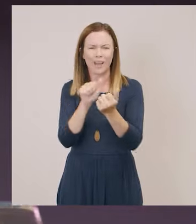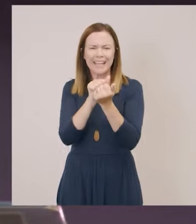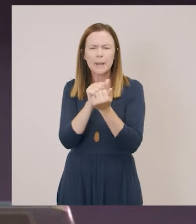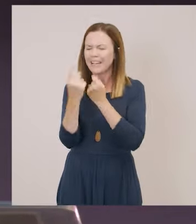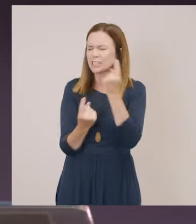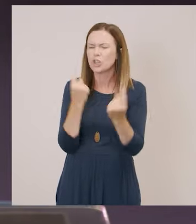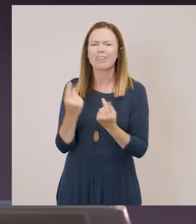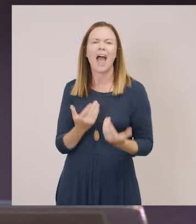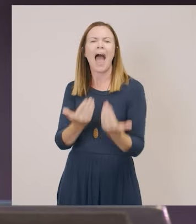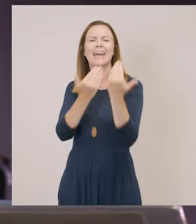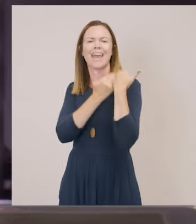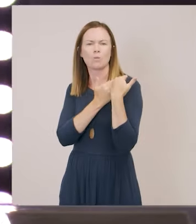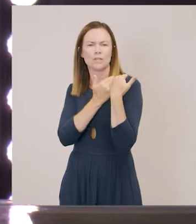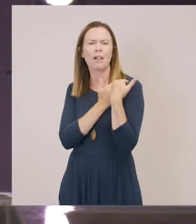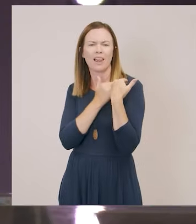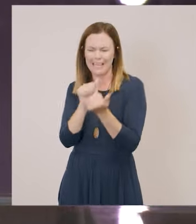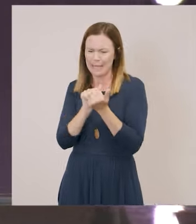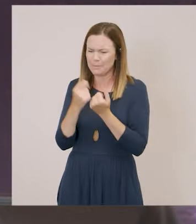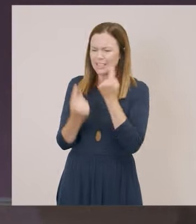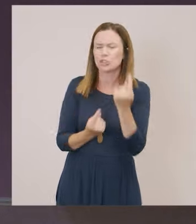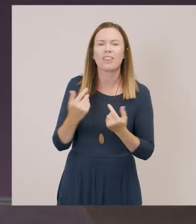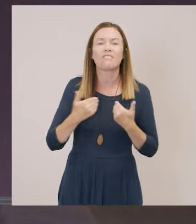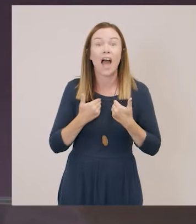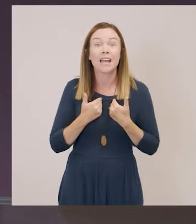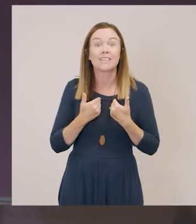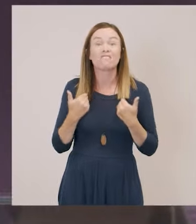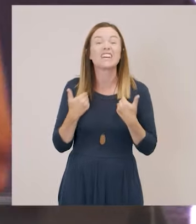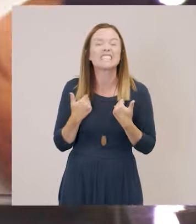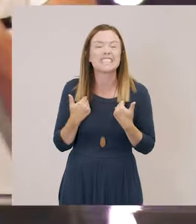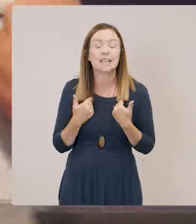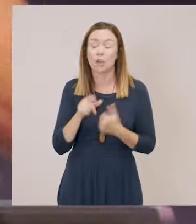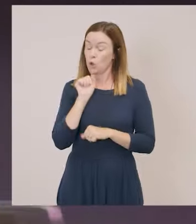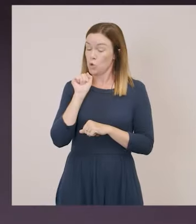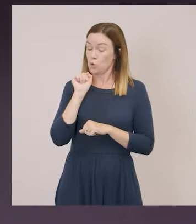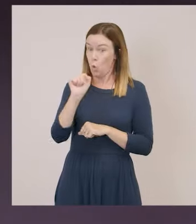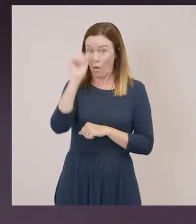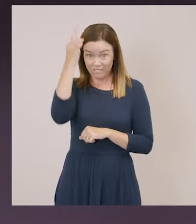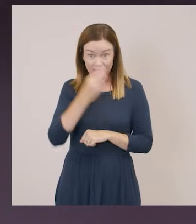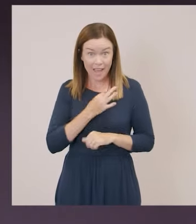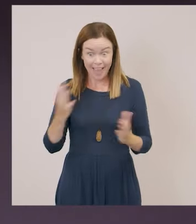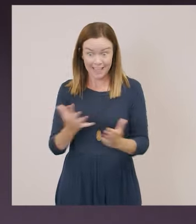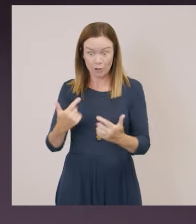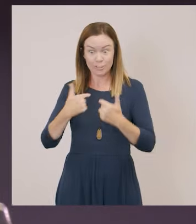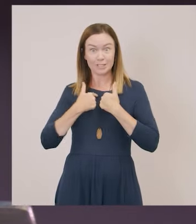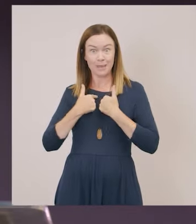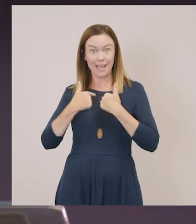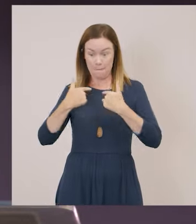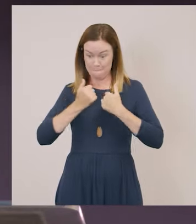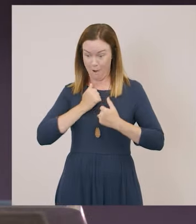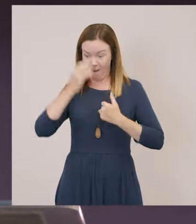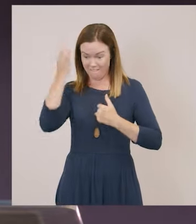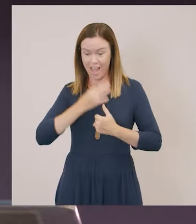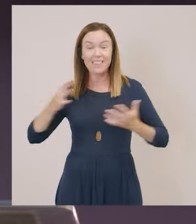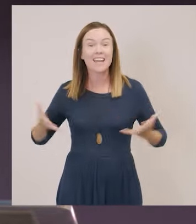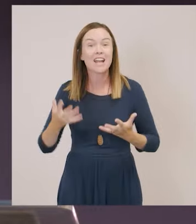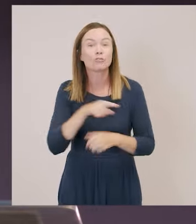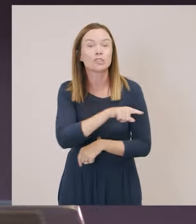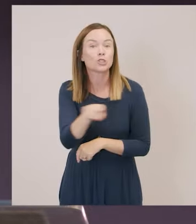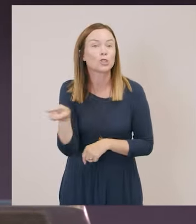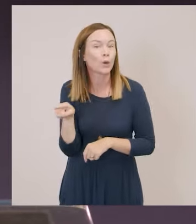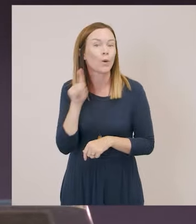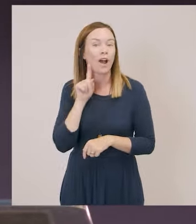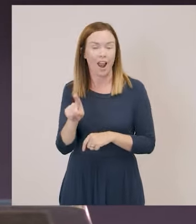We're keeping one another fit. Your faith encourages me, and hopefully my faith encourages you. That's what happens when we come together as